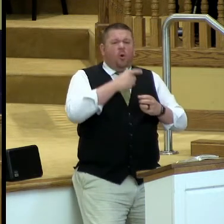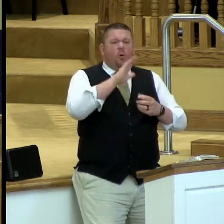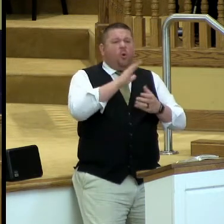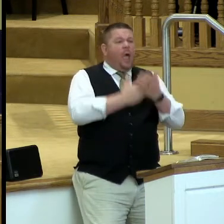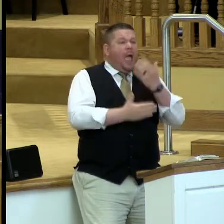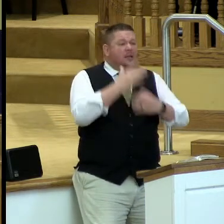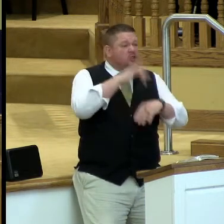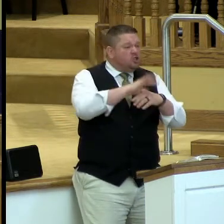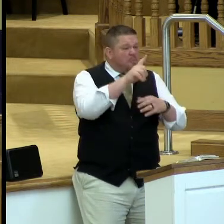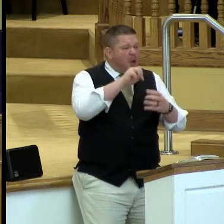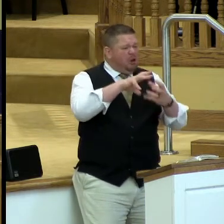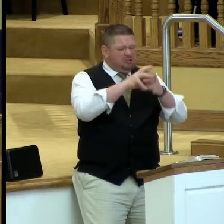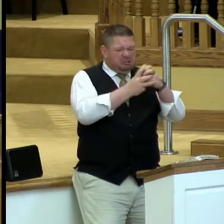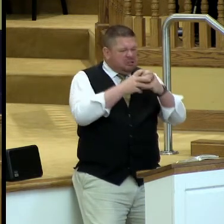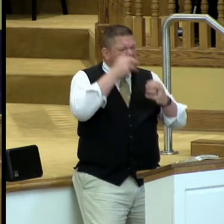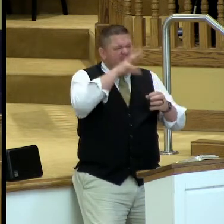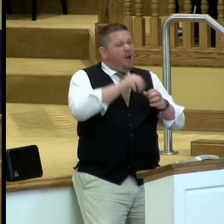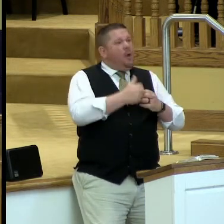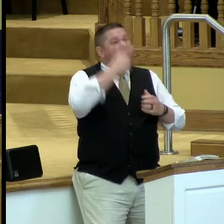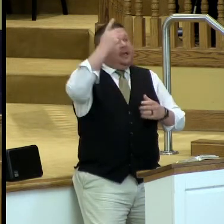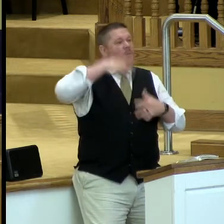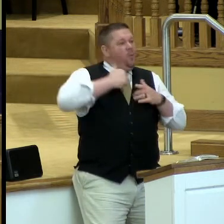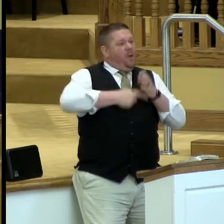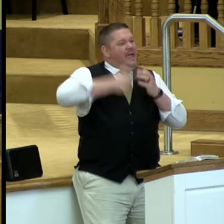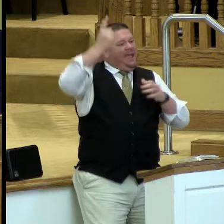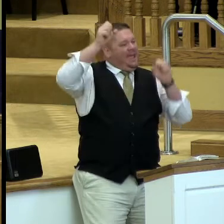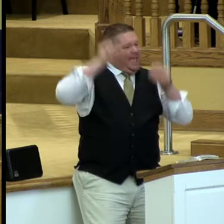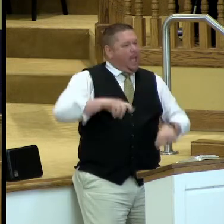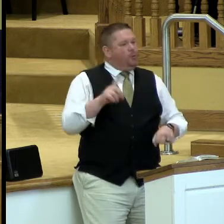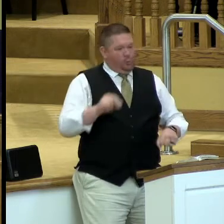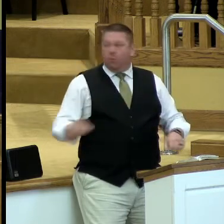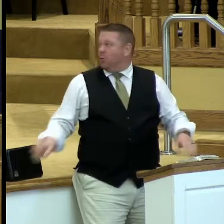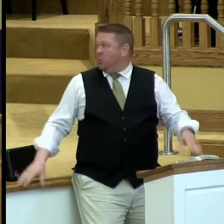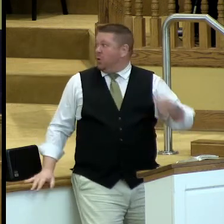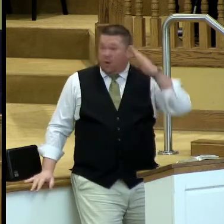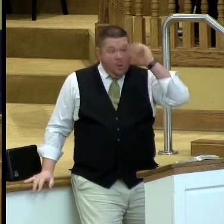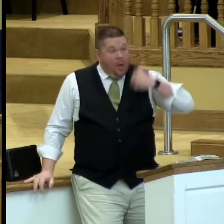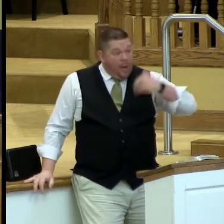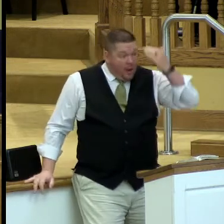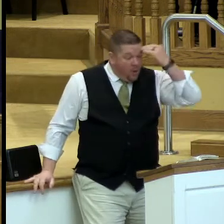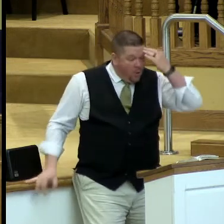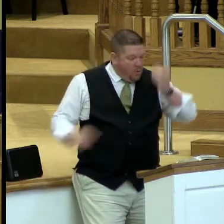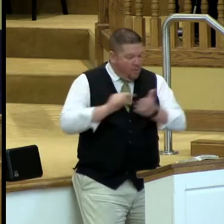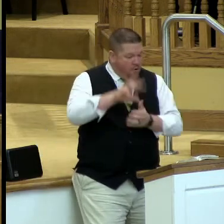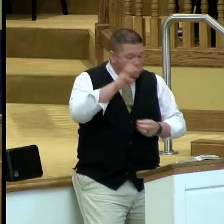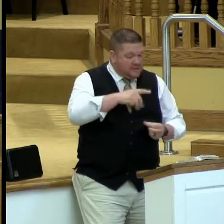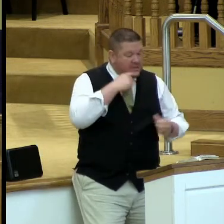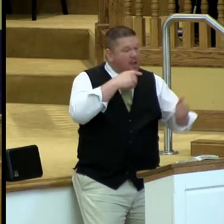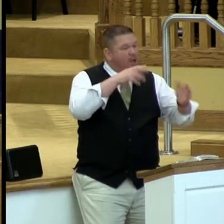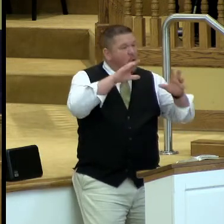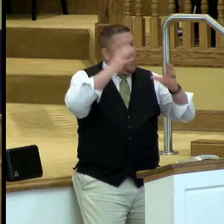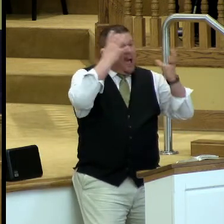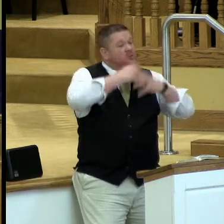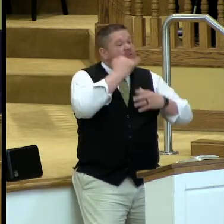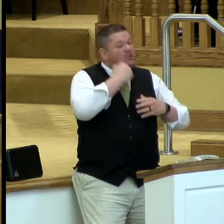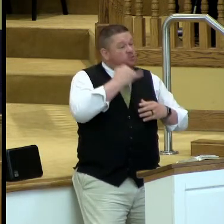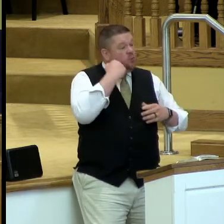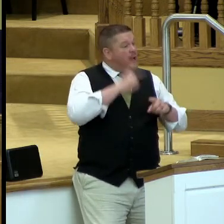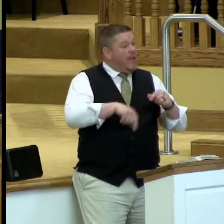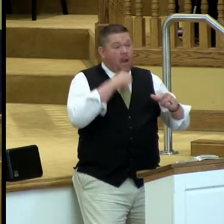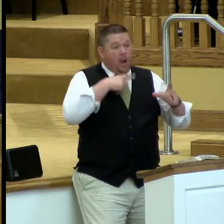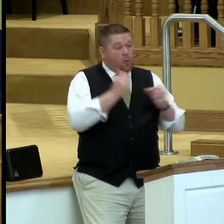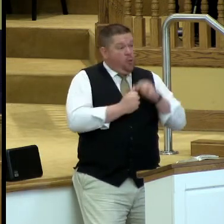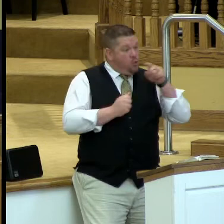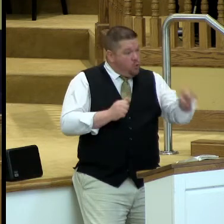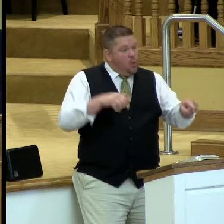your bottle's been in. He cares about what he can do with that vessel. You know how I know? Verse 6 says, O house of Israel, cannot